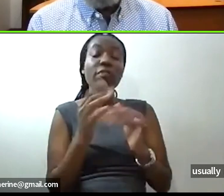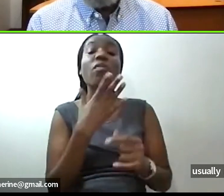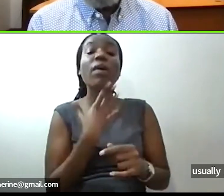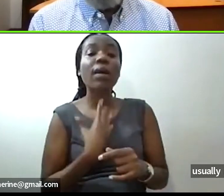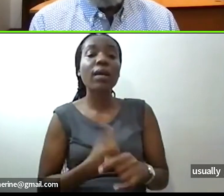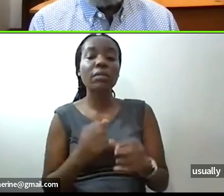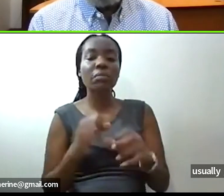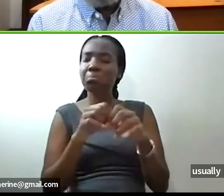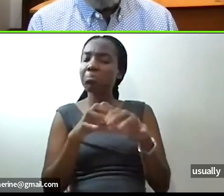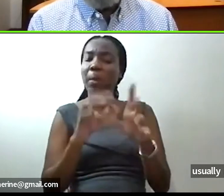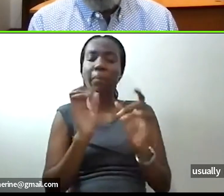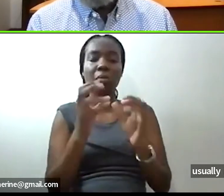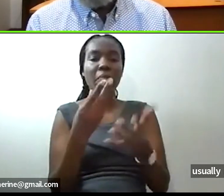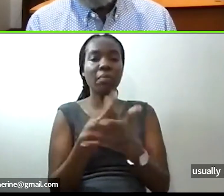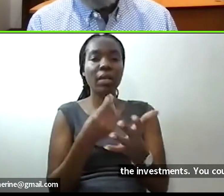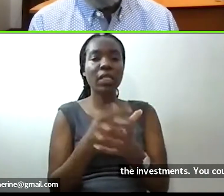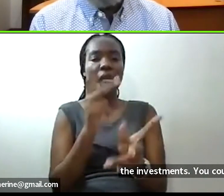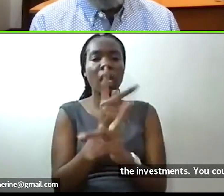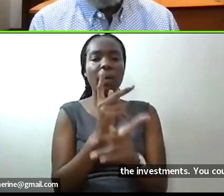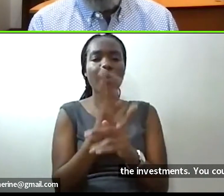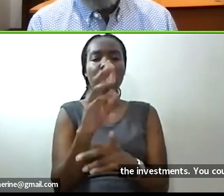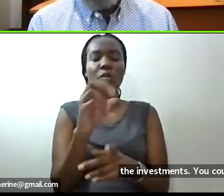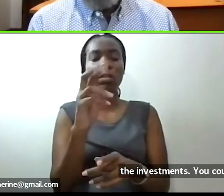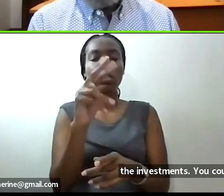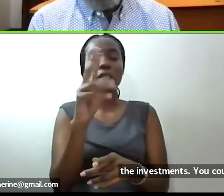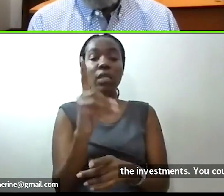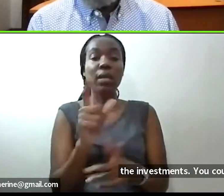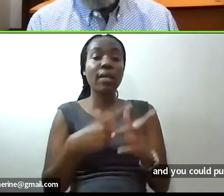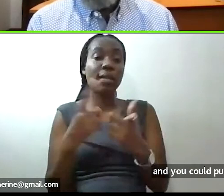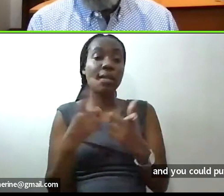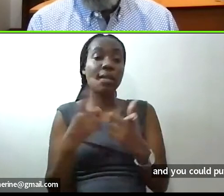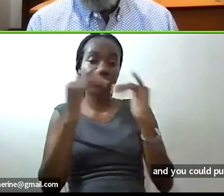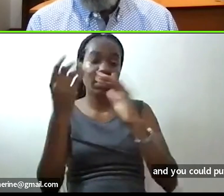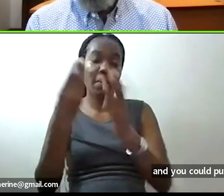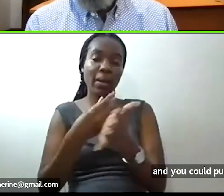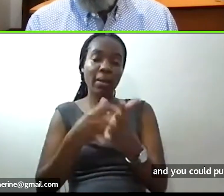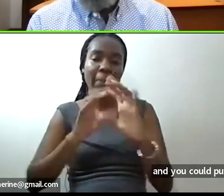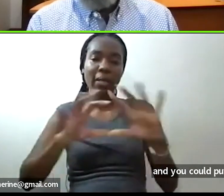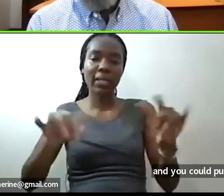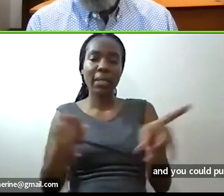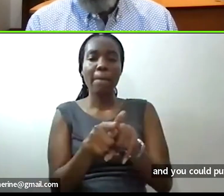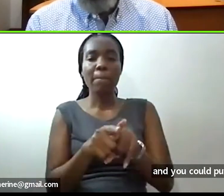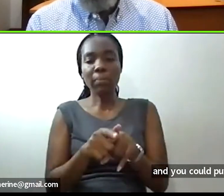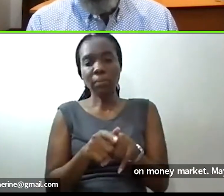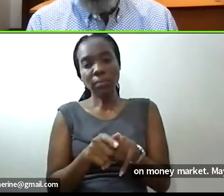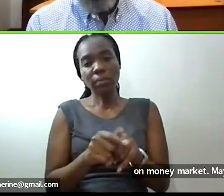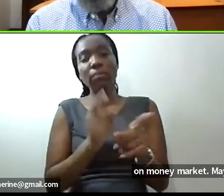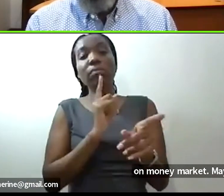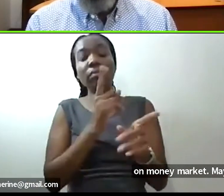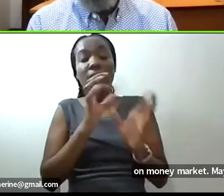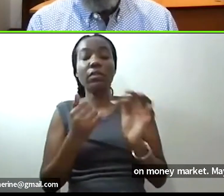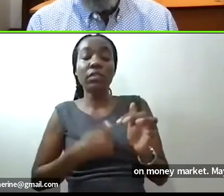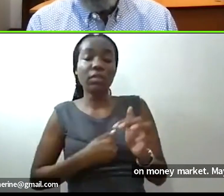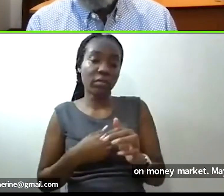money in the bonds and you could put some money in equities on money market. Maybe I should also say here, we have a new product as FIDA